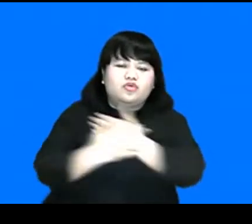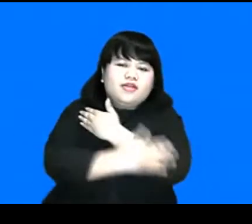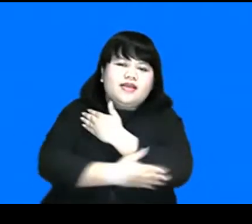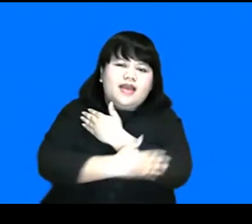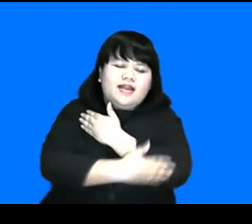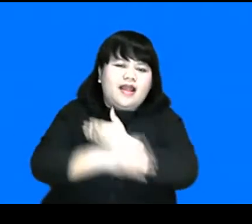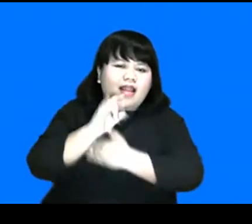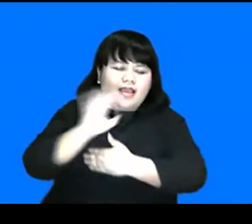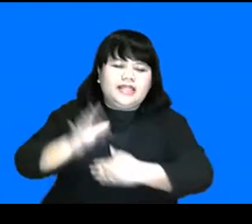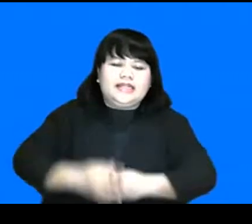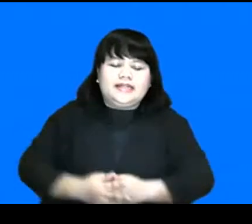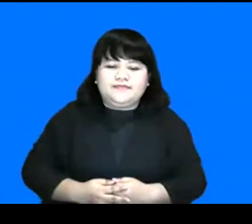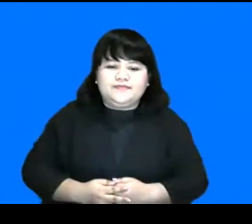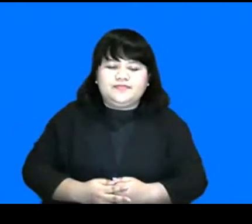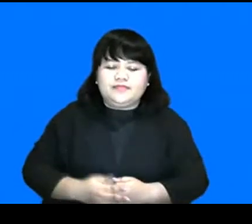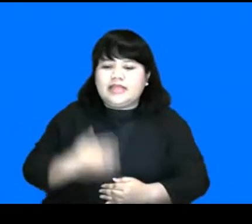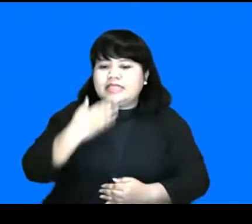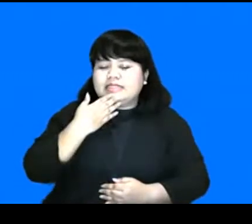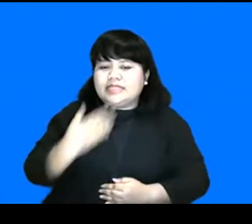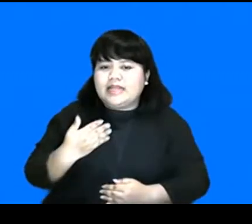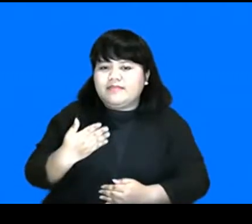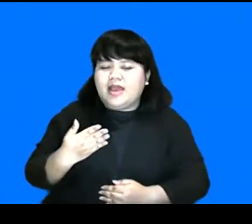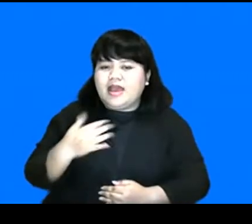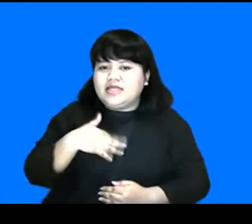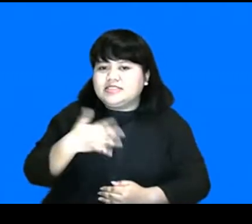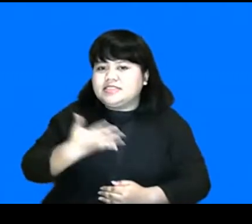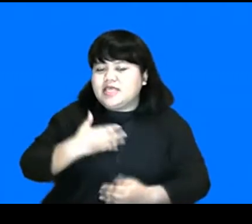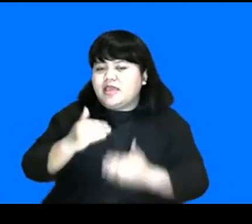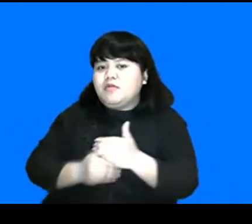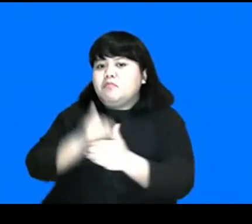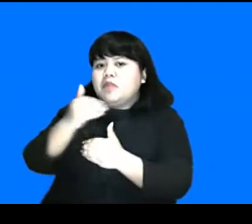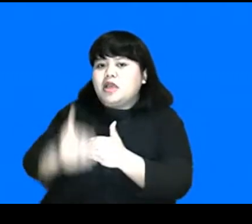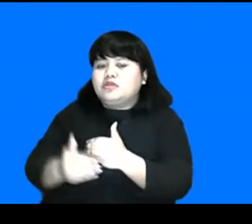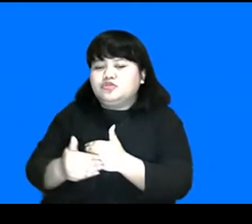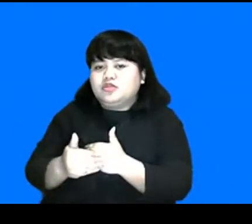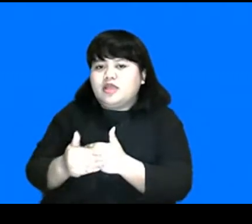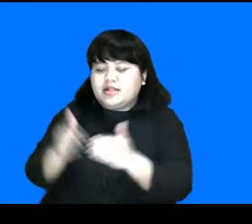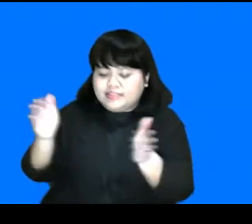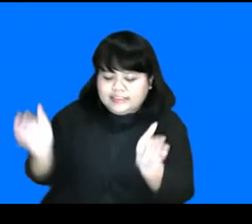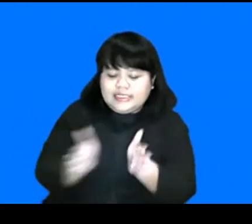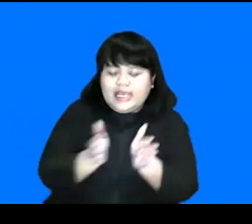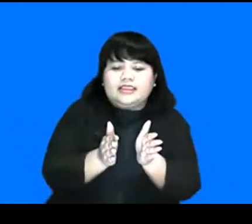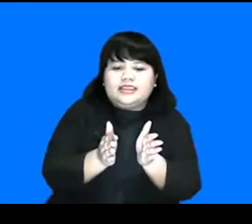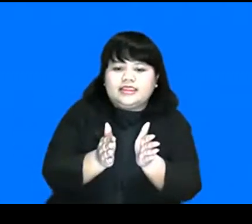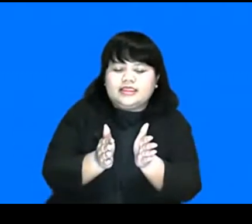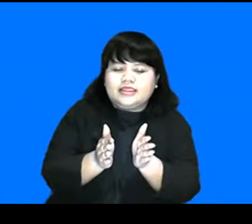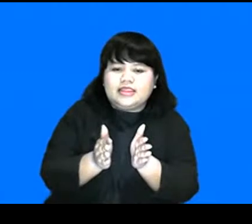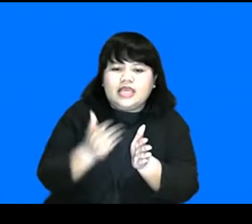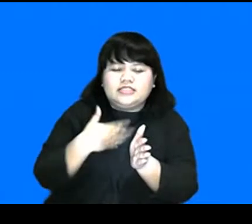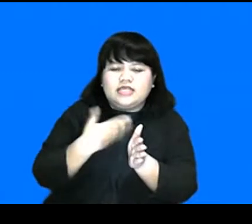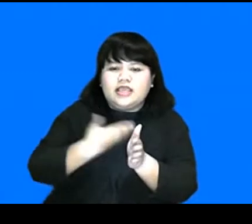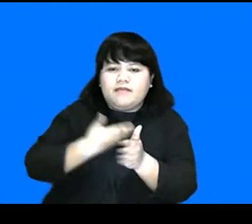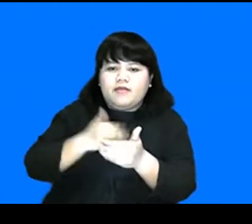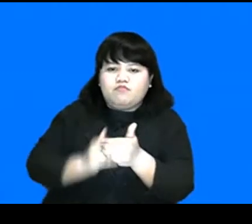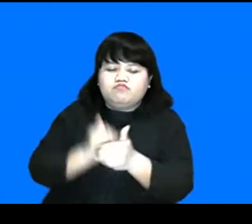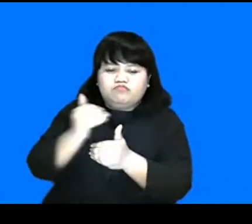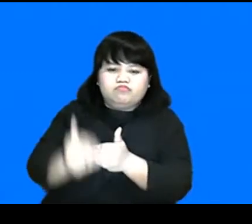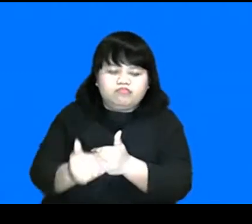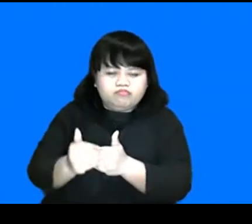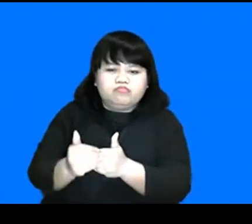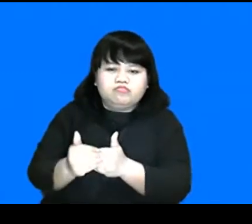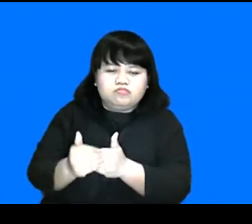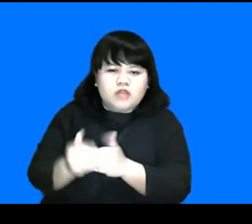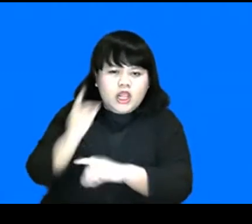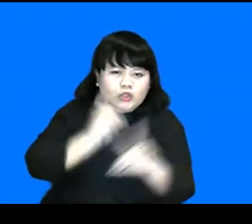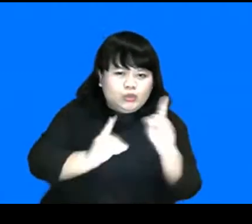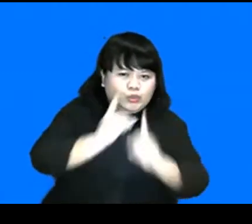will continue. Keep it brief. And then we just want to continue this a little bit debate is that, yes, the rich might not invest